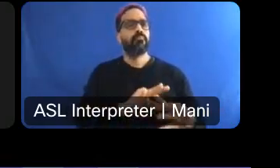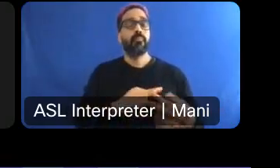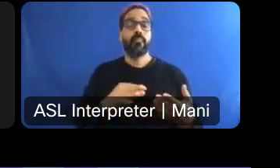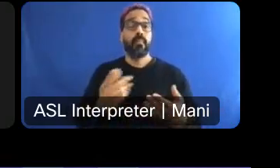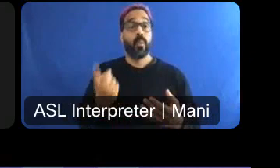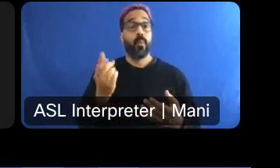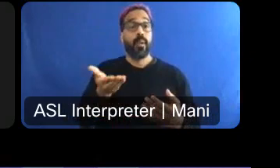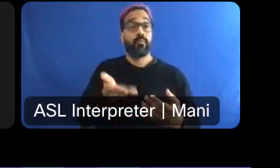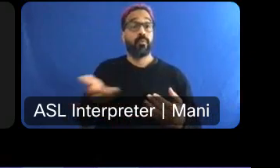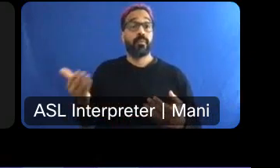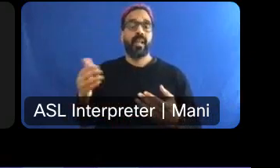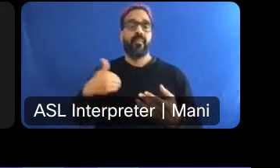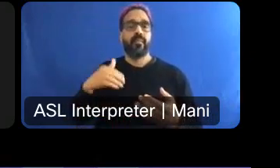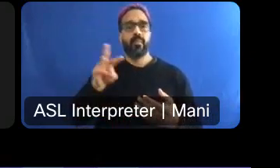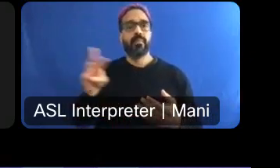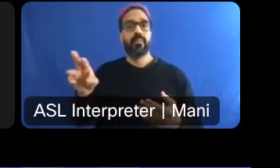the website